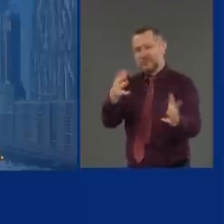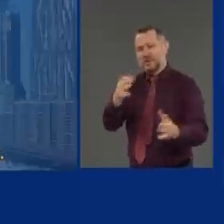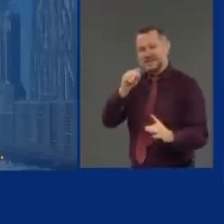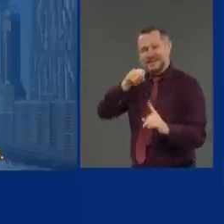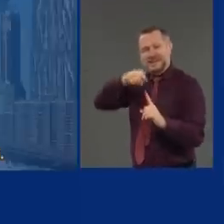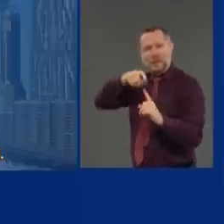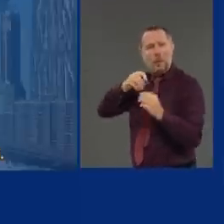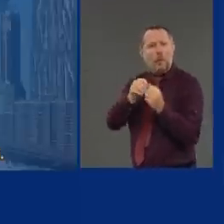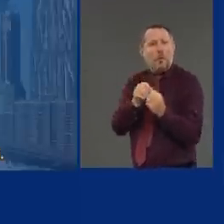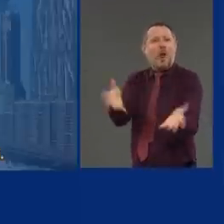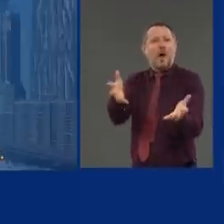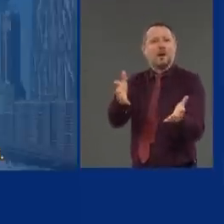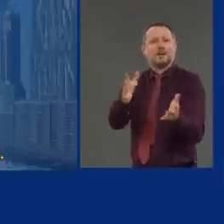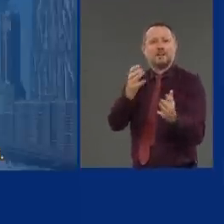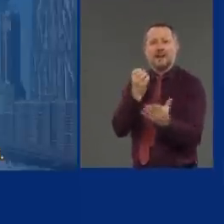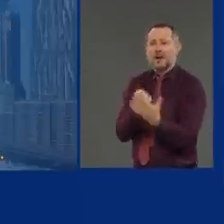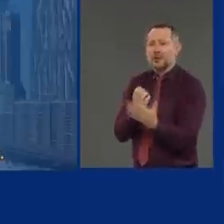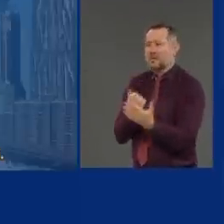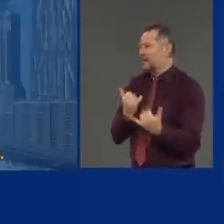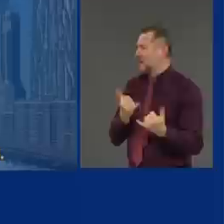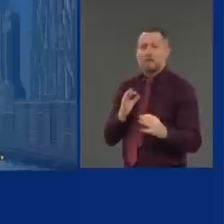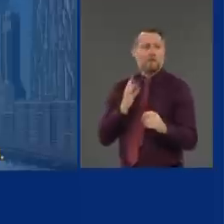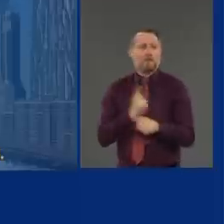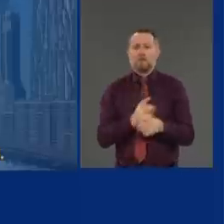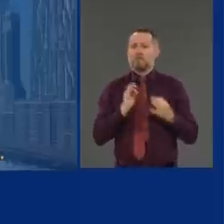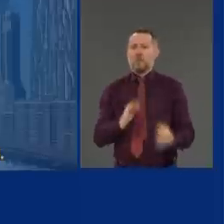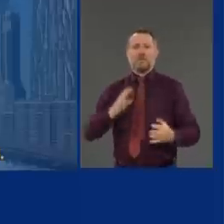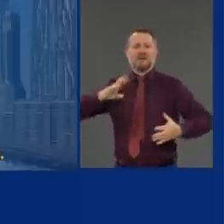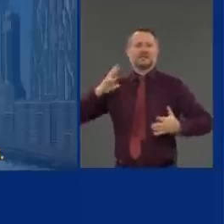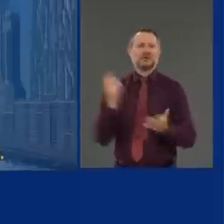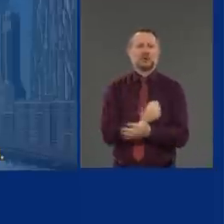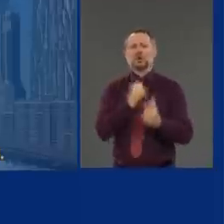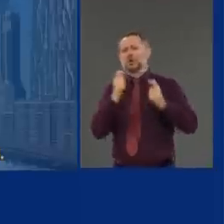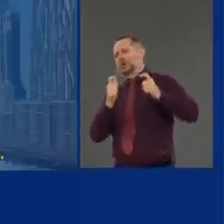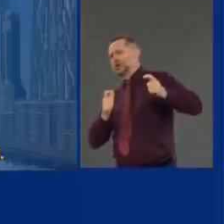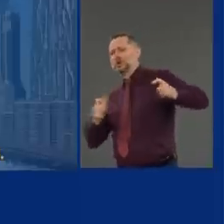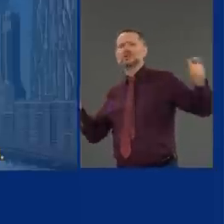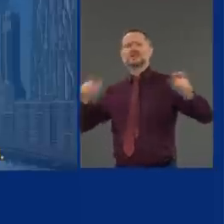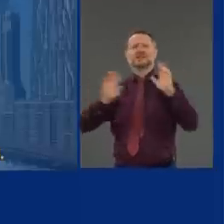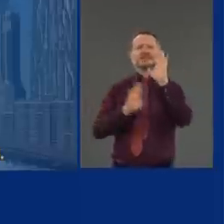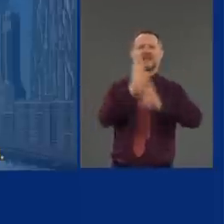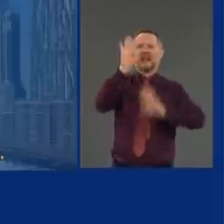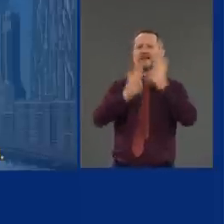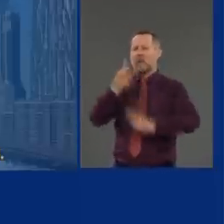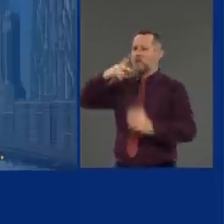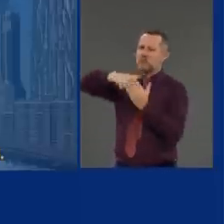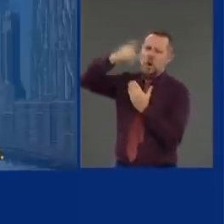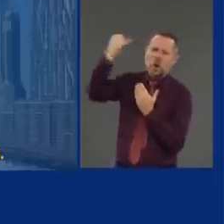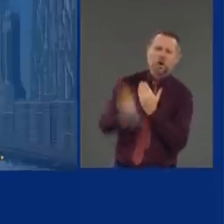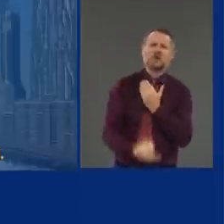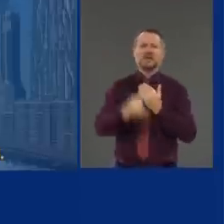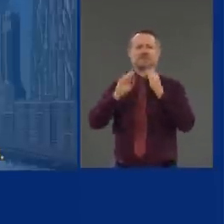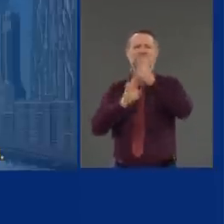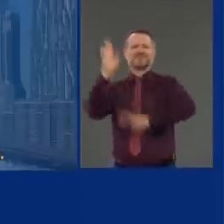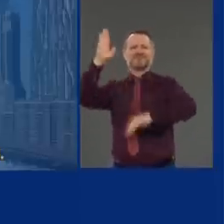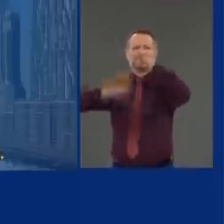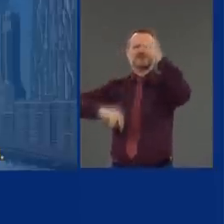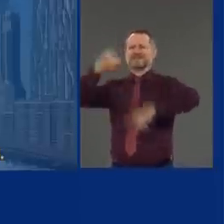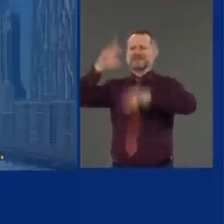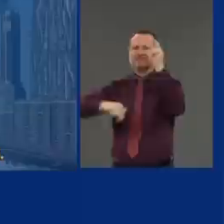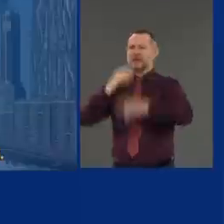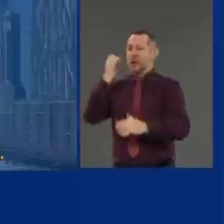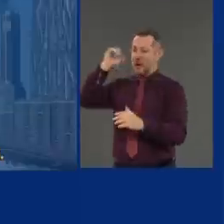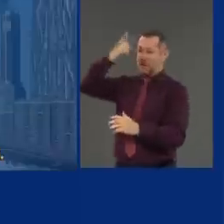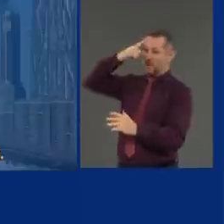do large-scale development projects. Now is the time you want to see government investing, the private